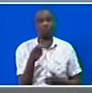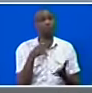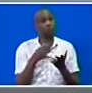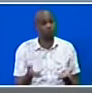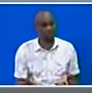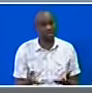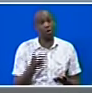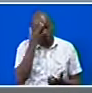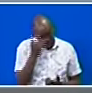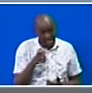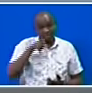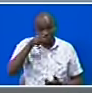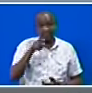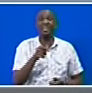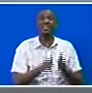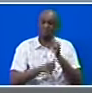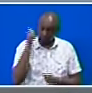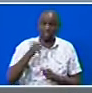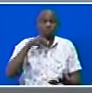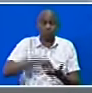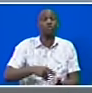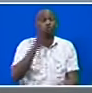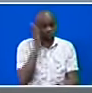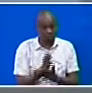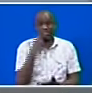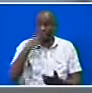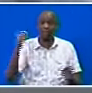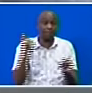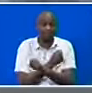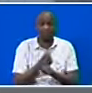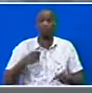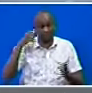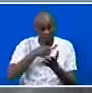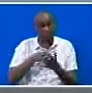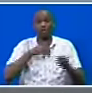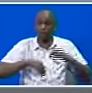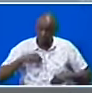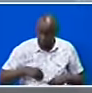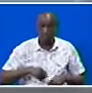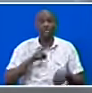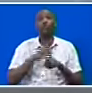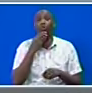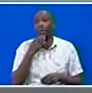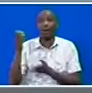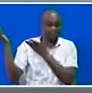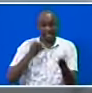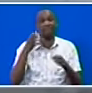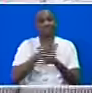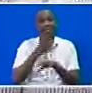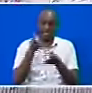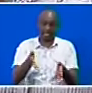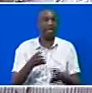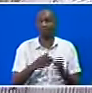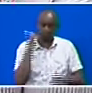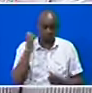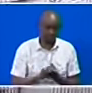kwa sababu ya yeye kusimamia ukweli, kusema hamwezi kufanya magendo, kuleta sukari ya magendo katika nchi yetu.